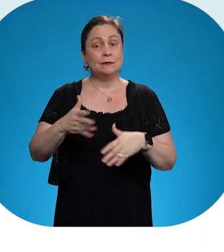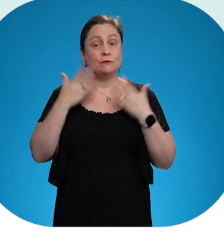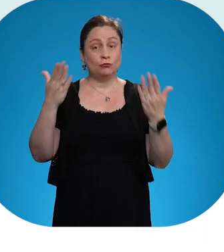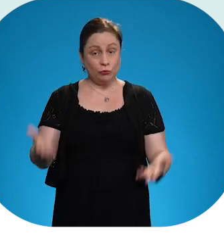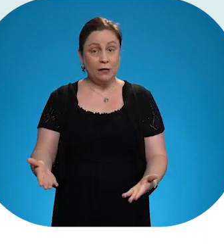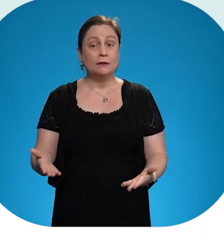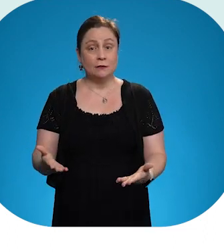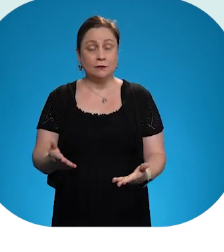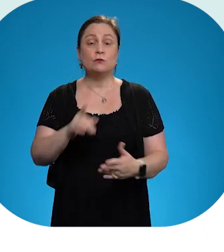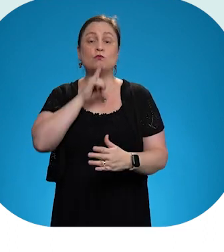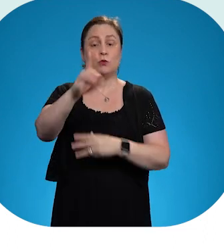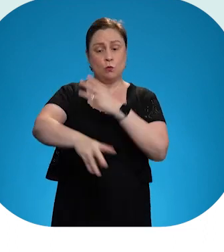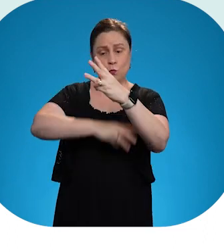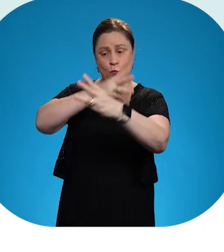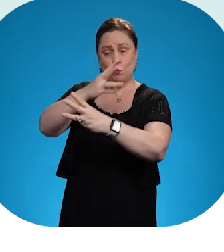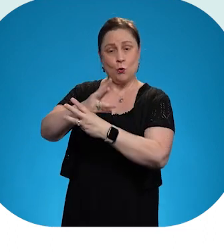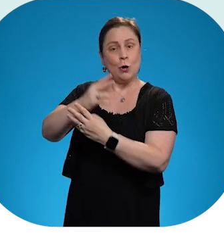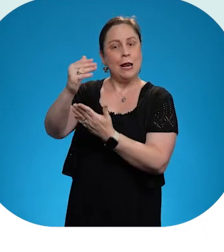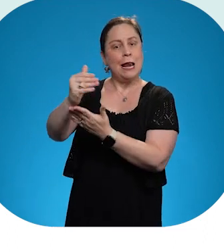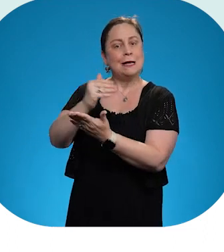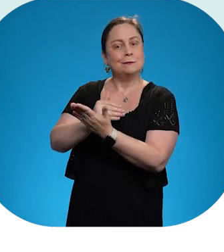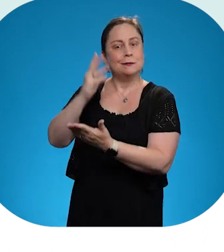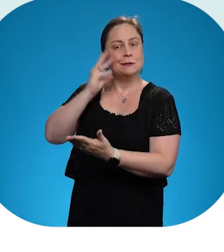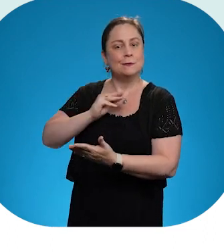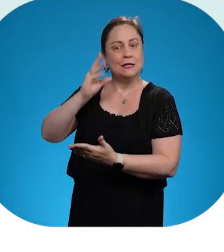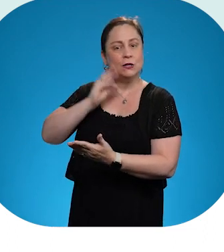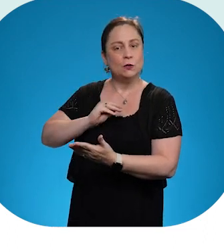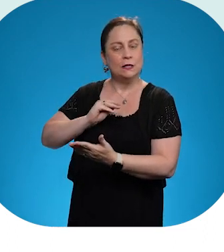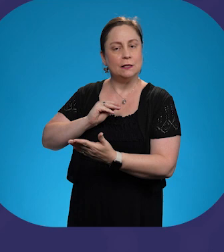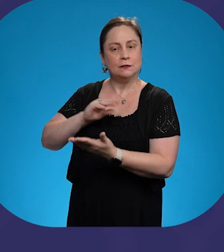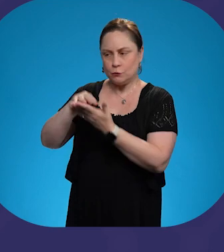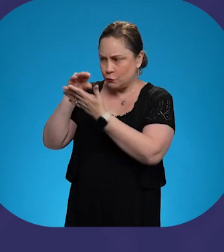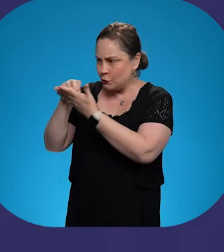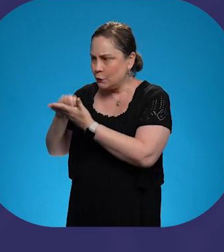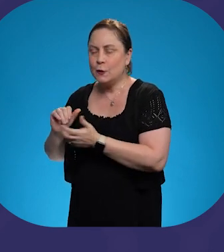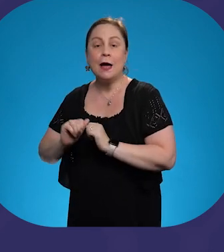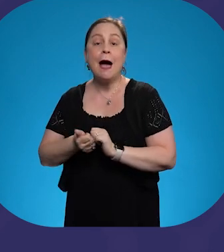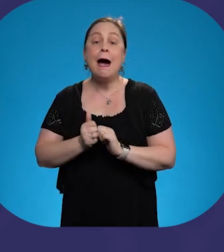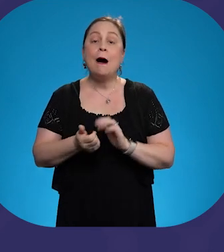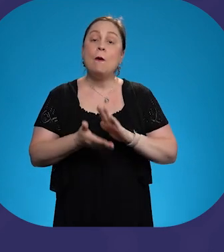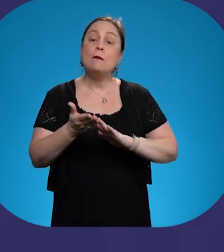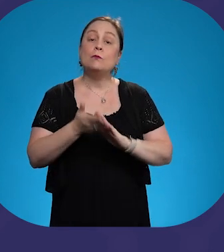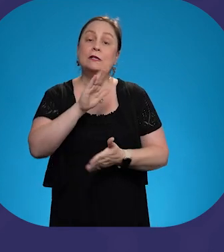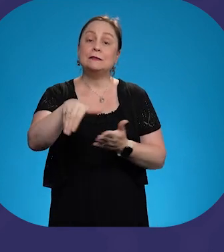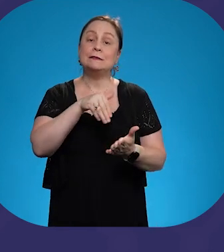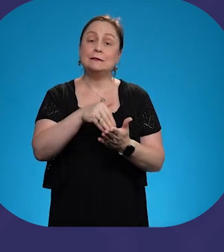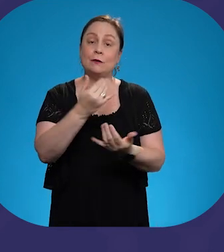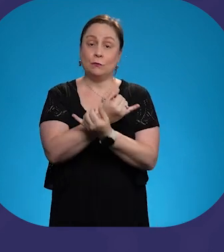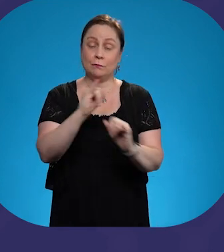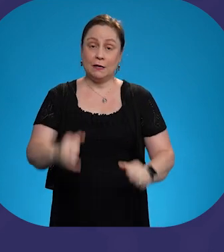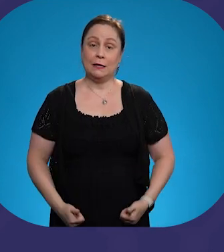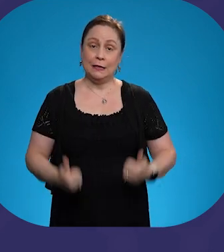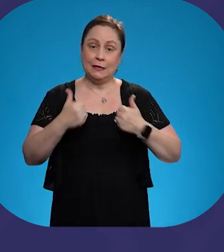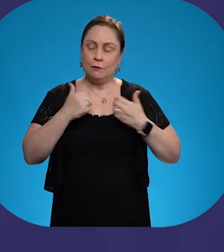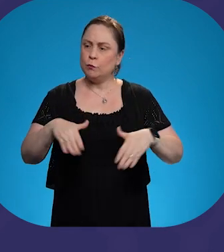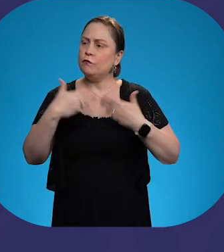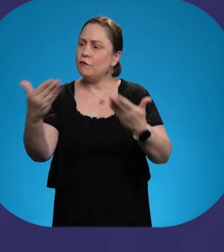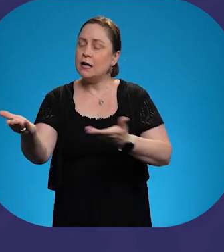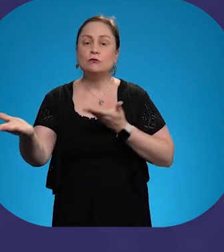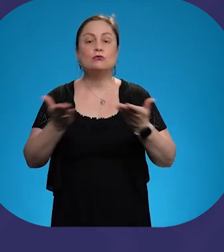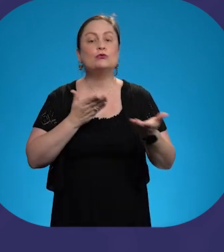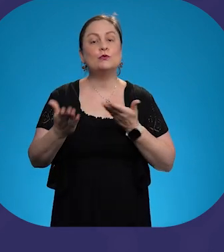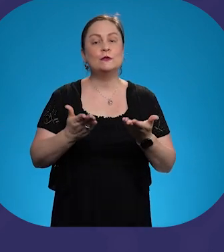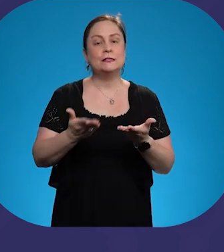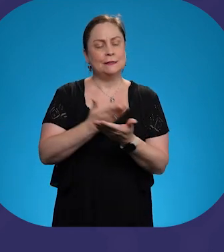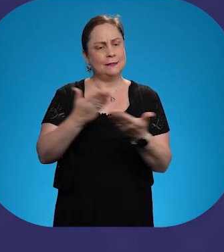and real-world experience based on lessons learned about how to operate your Center for Independent Living, provide services,